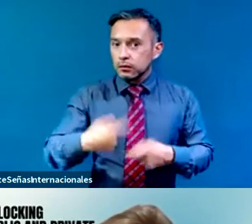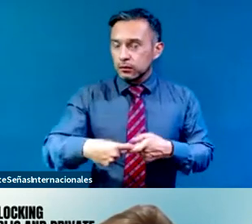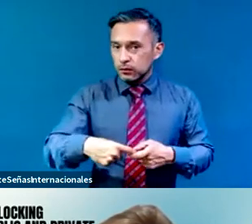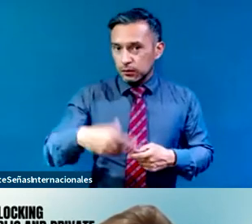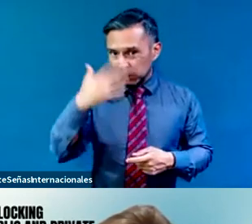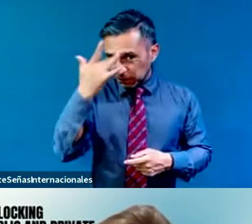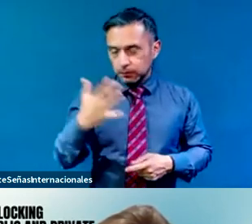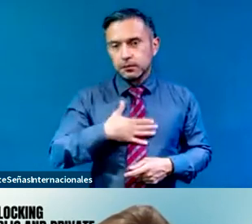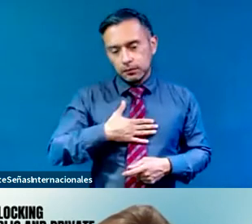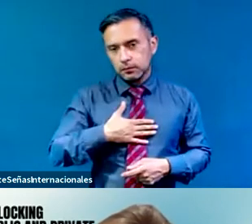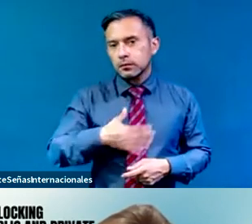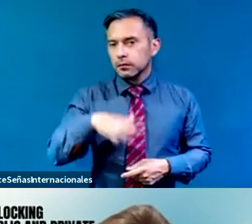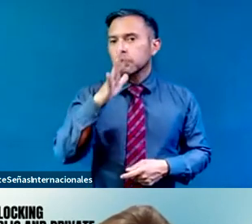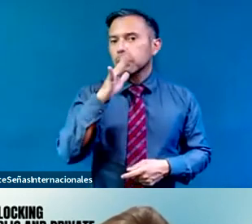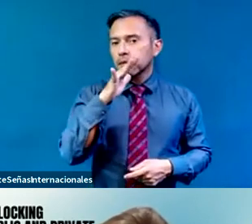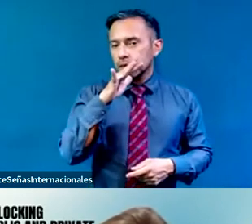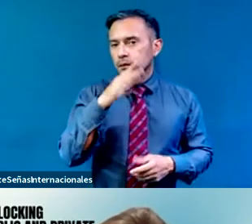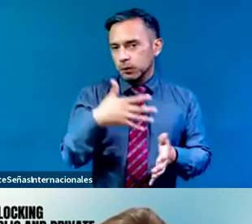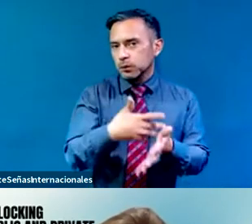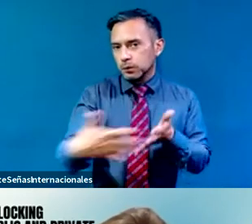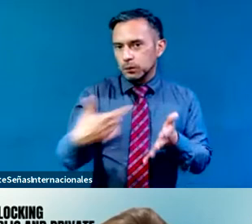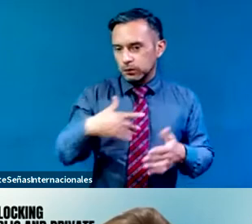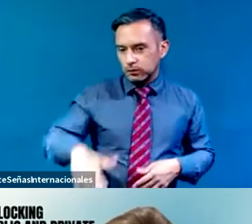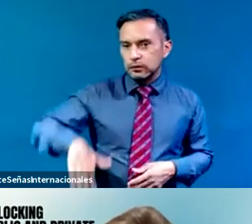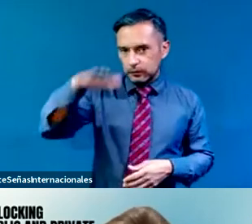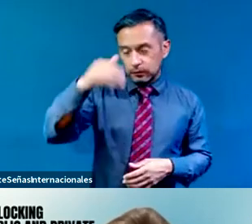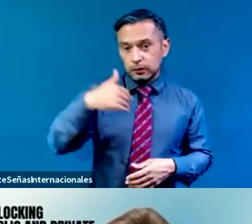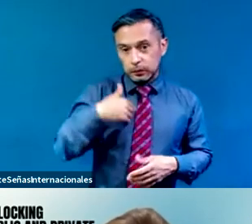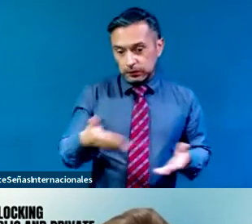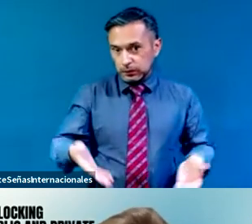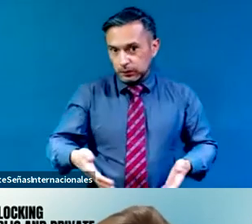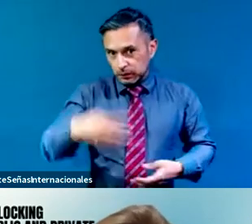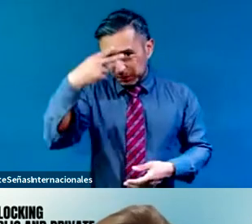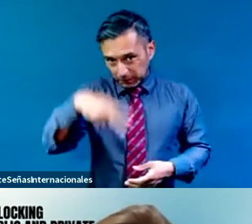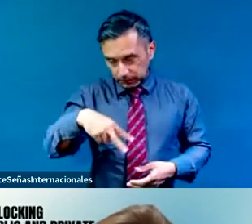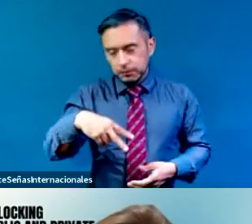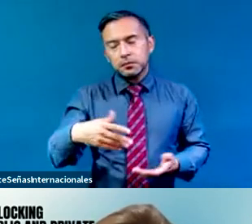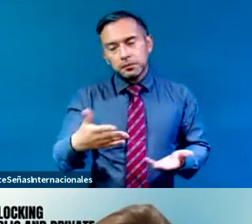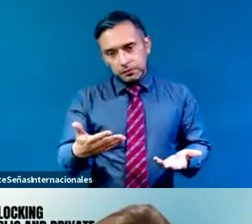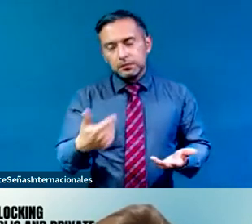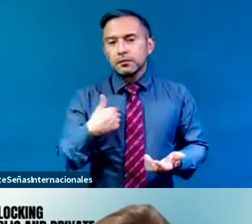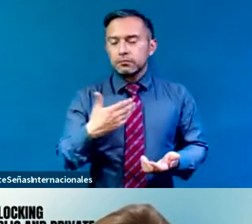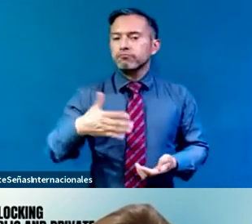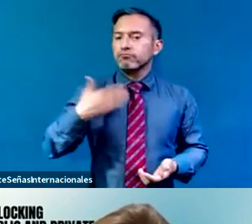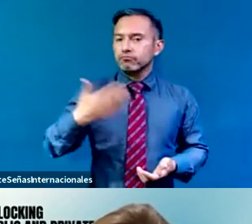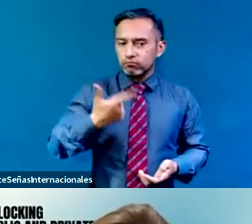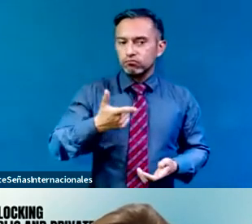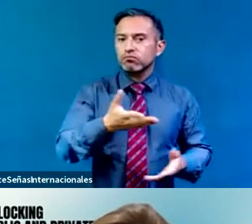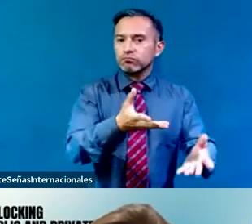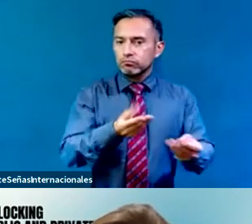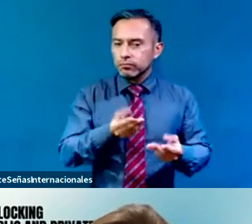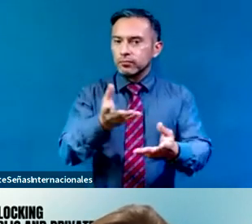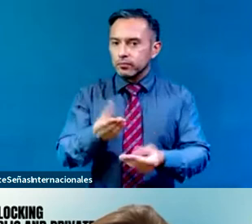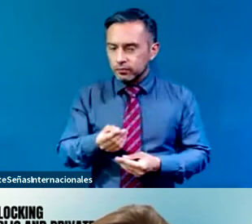would love to have you here, but we'll leave that for the next anniversary, celebrating